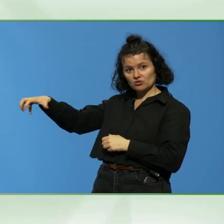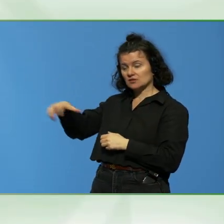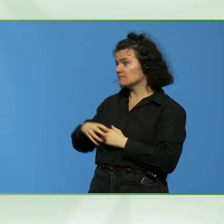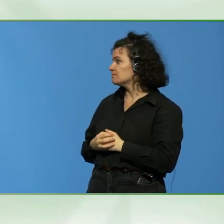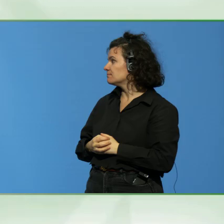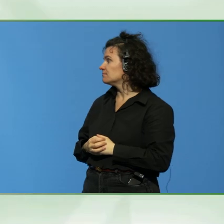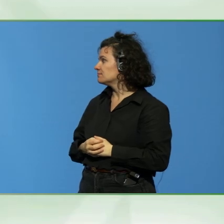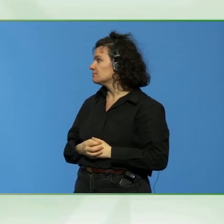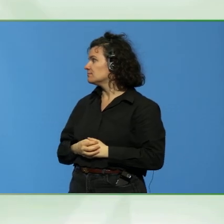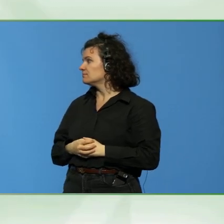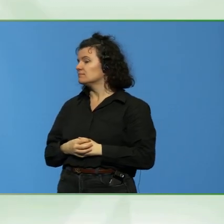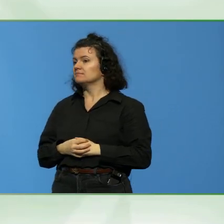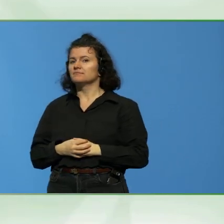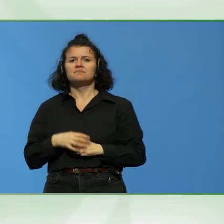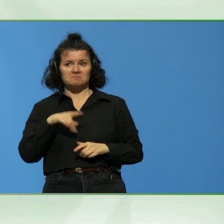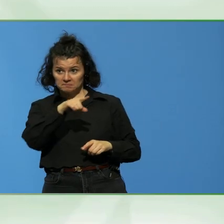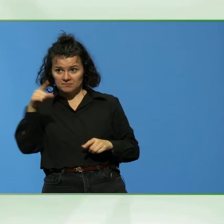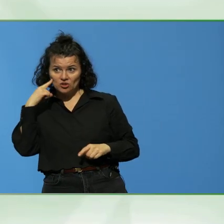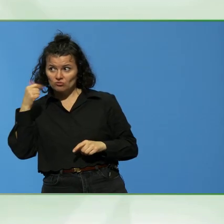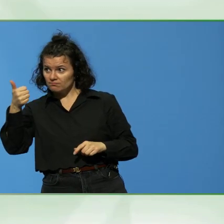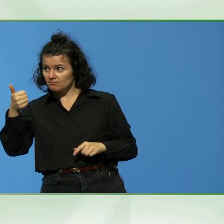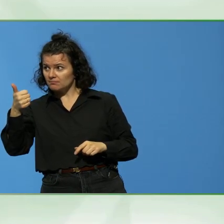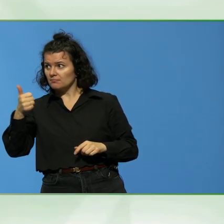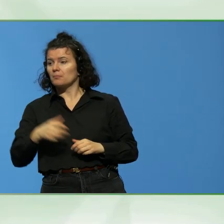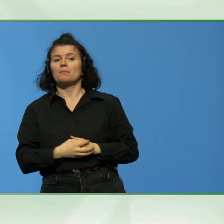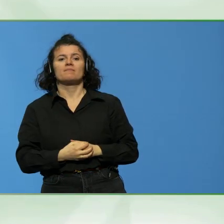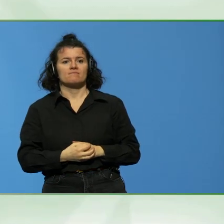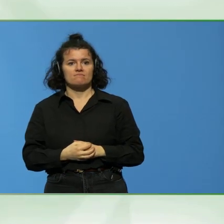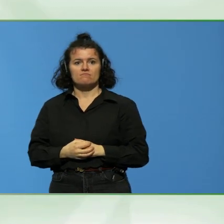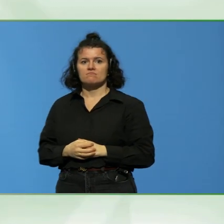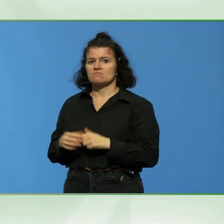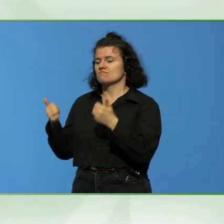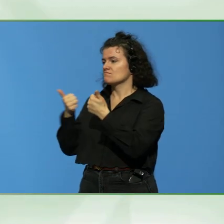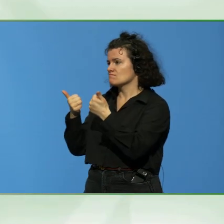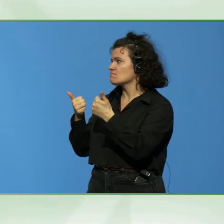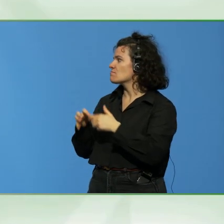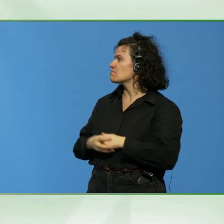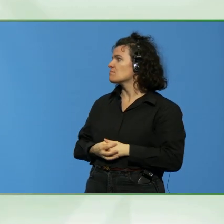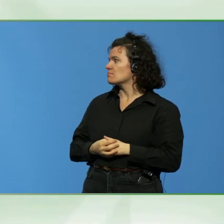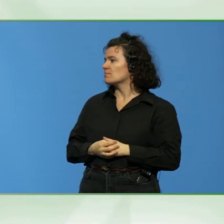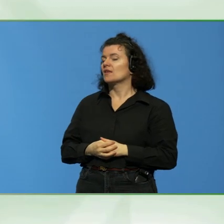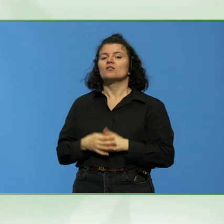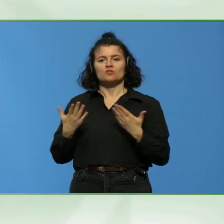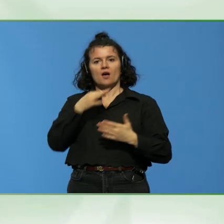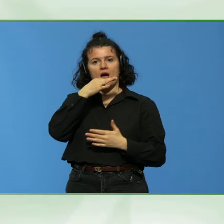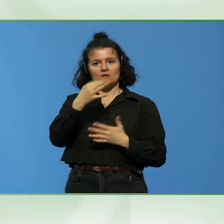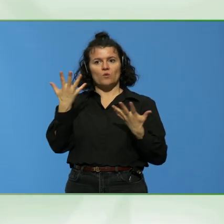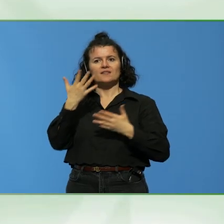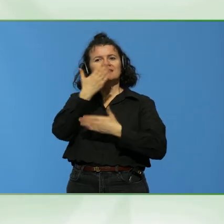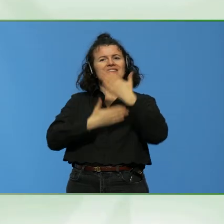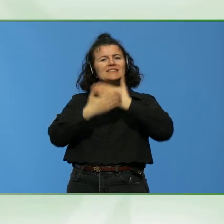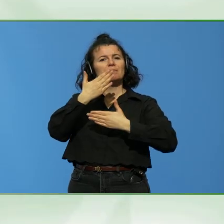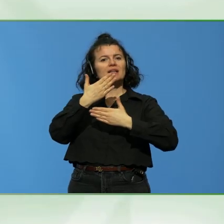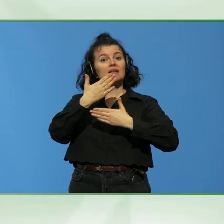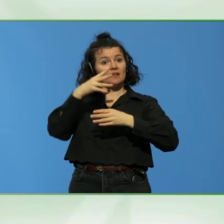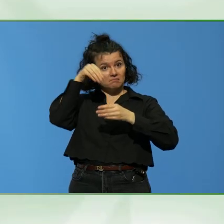Just wanted to check if everyone in the room heard the question well. Yes? Wonderful. So we have the question in regards to disability representation in